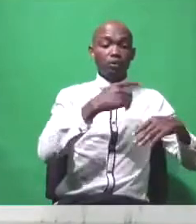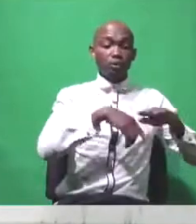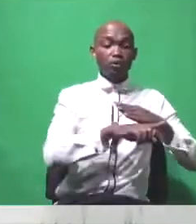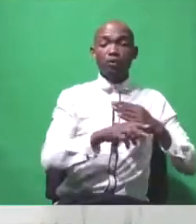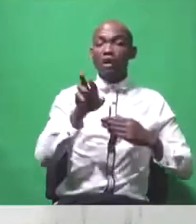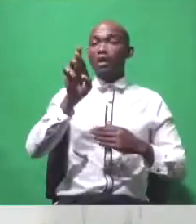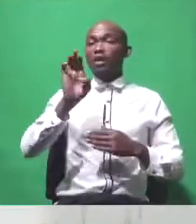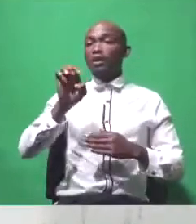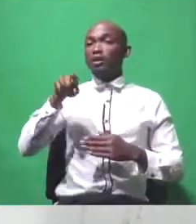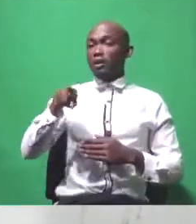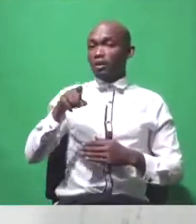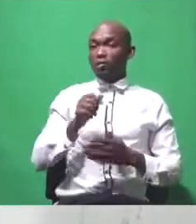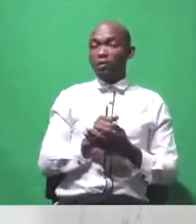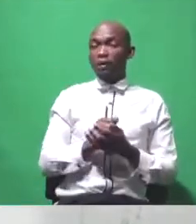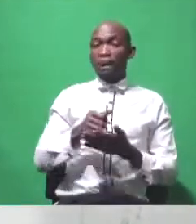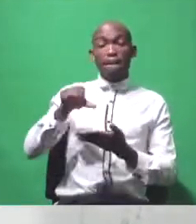RIP, say that